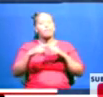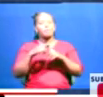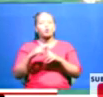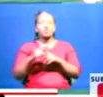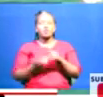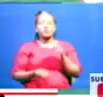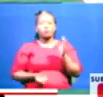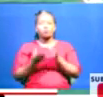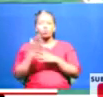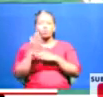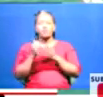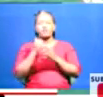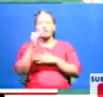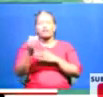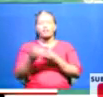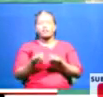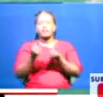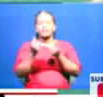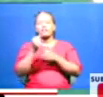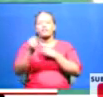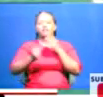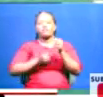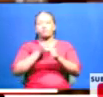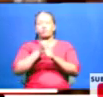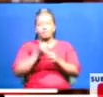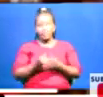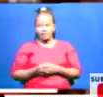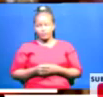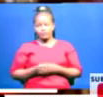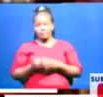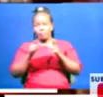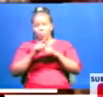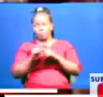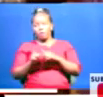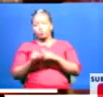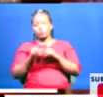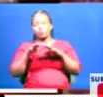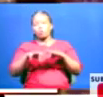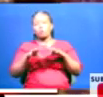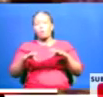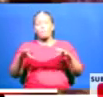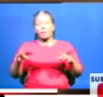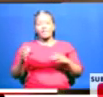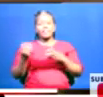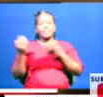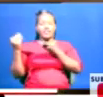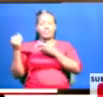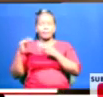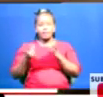next few years. The bed occupancy of the domestic market is projected to increase by 10%